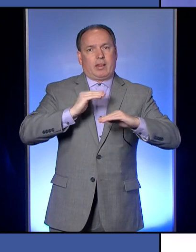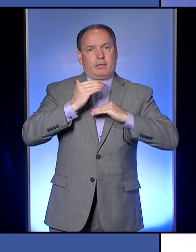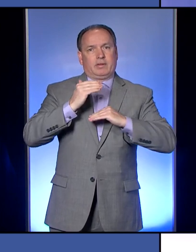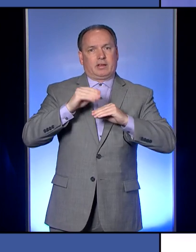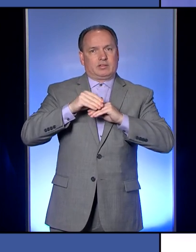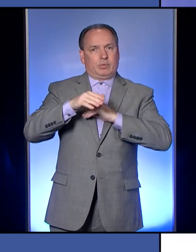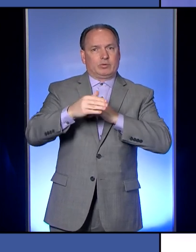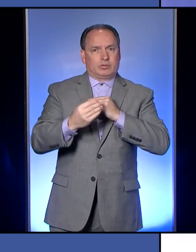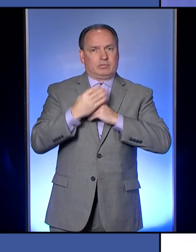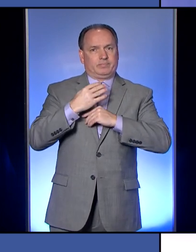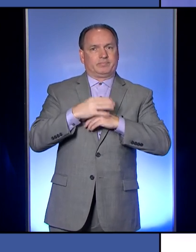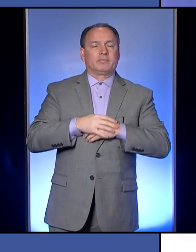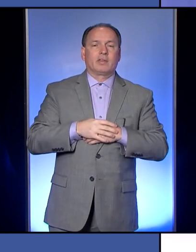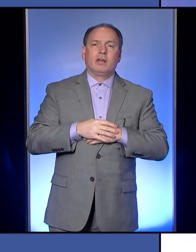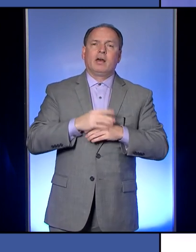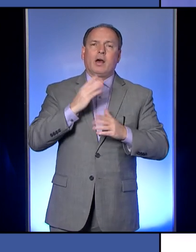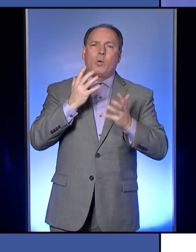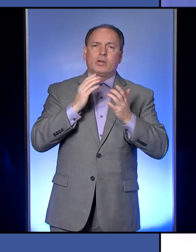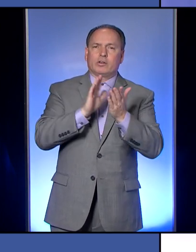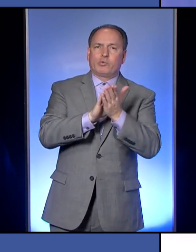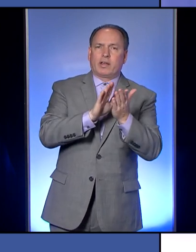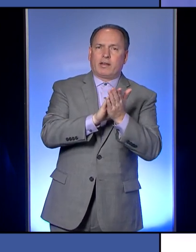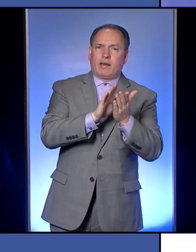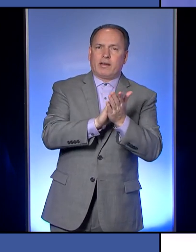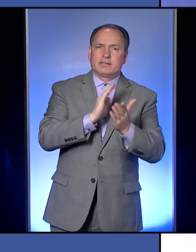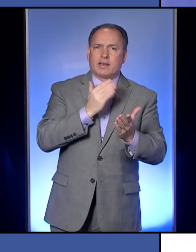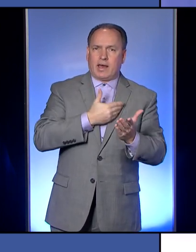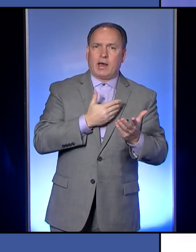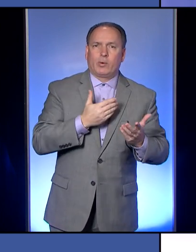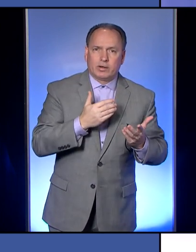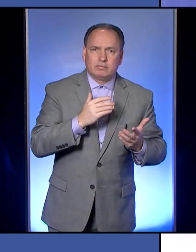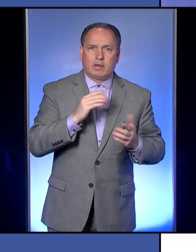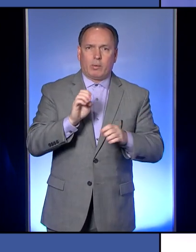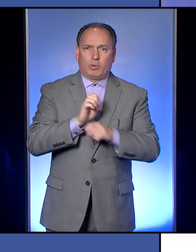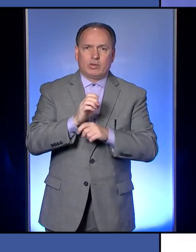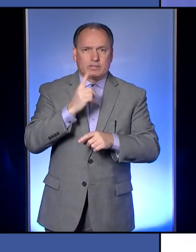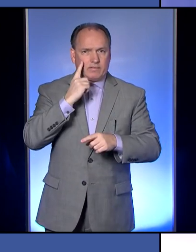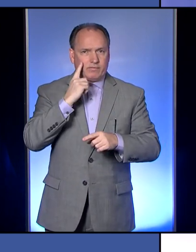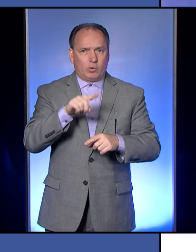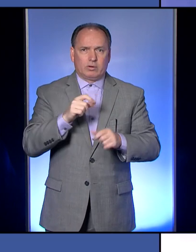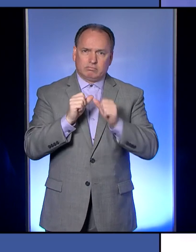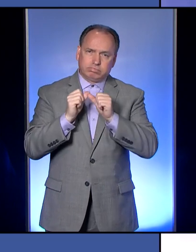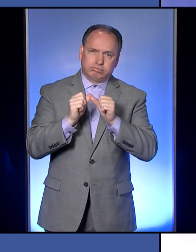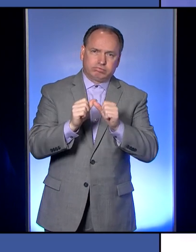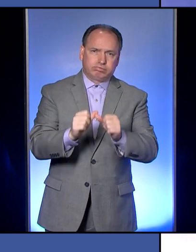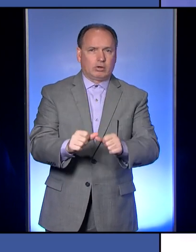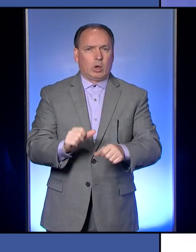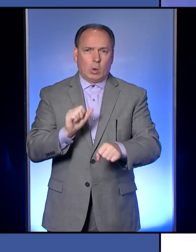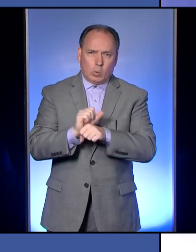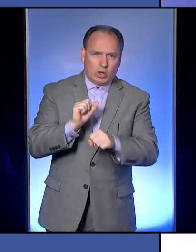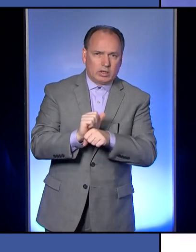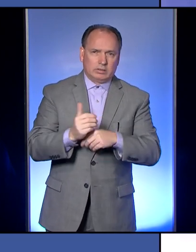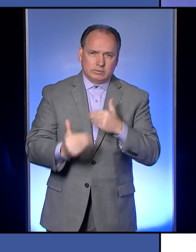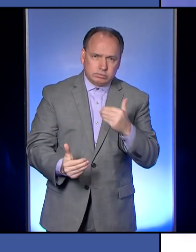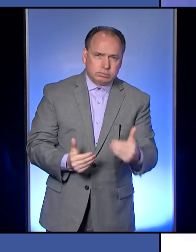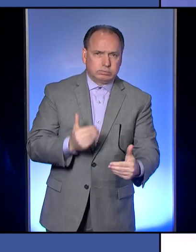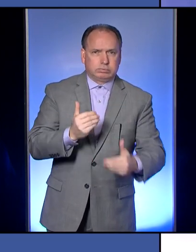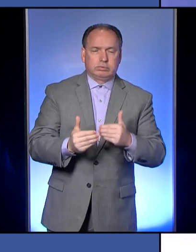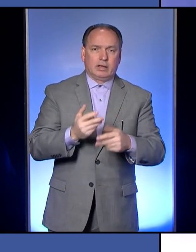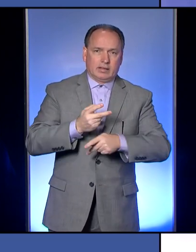I'd like to recognize our employees today for their tireless efforts in caring for our veterans under these